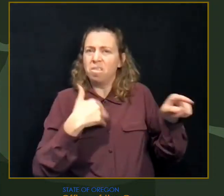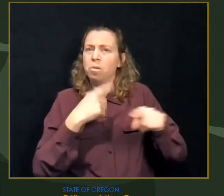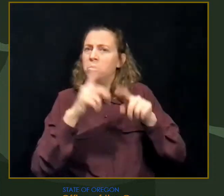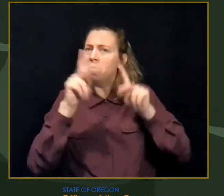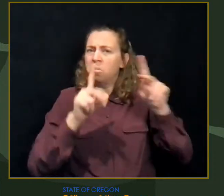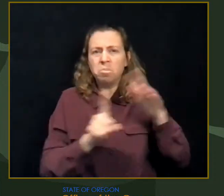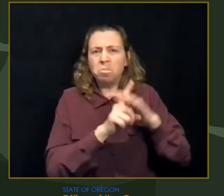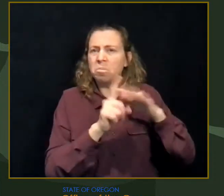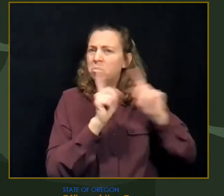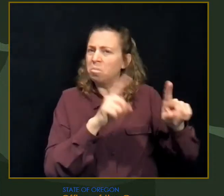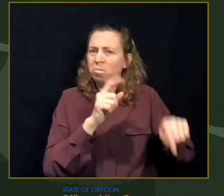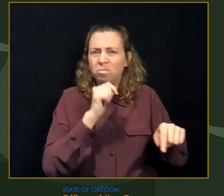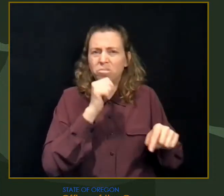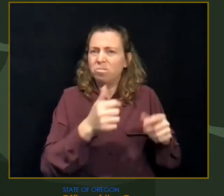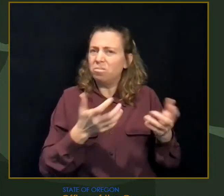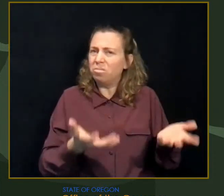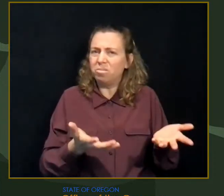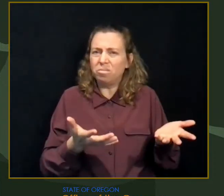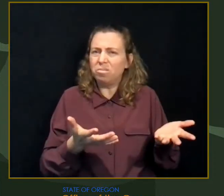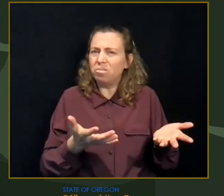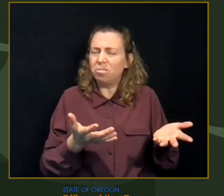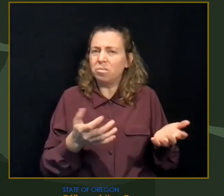doses back up here?